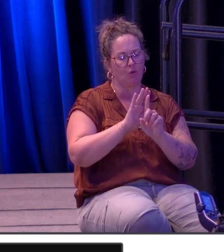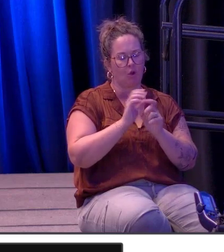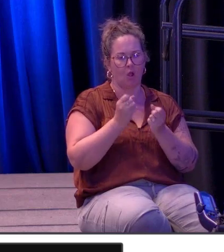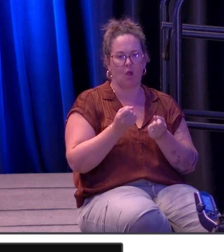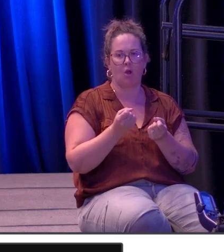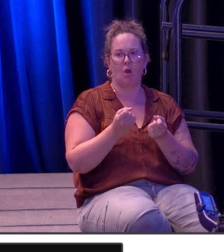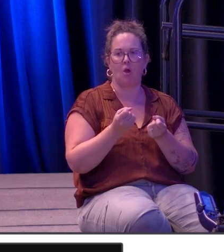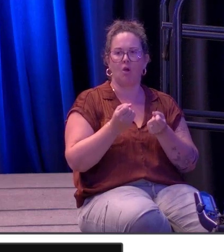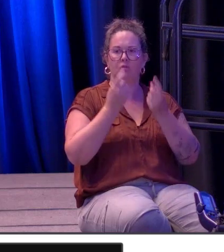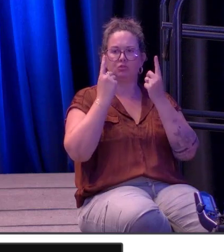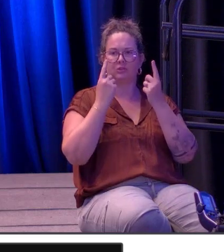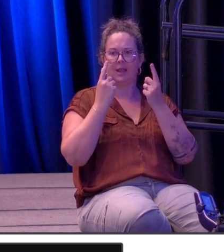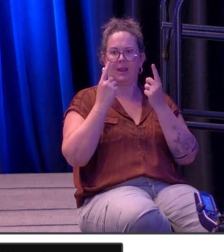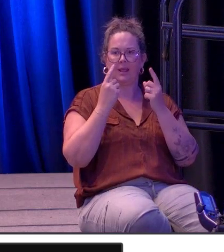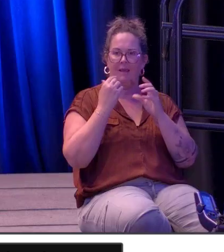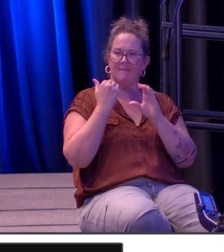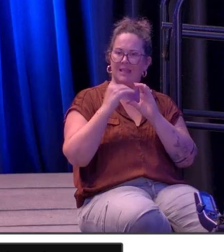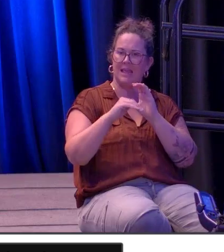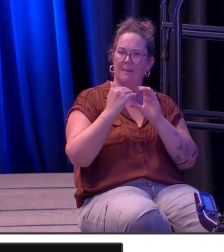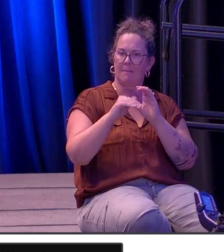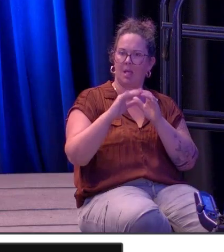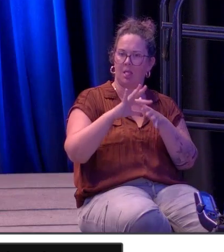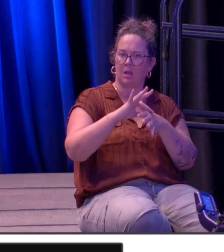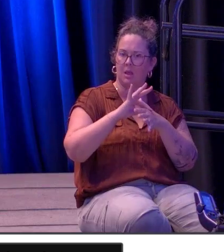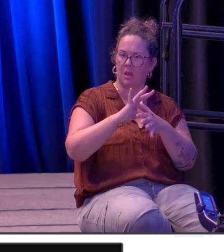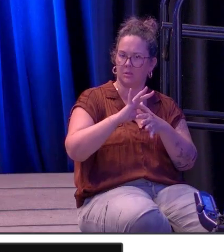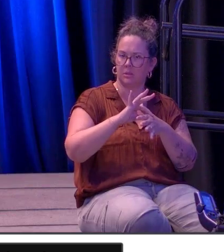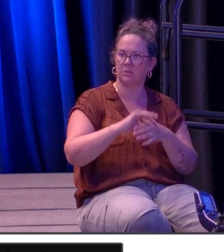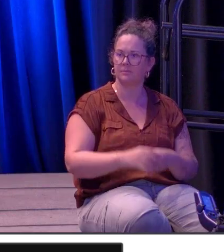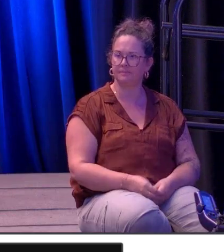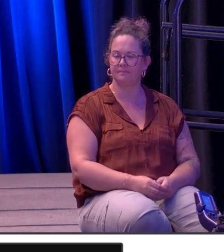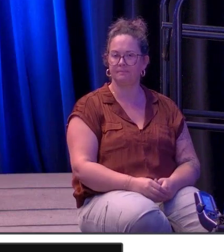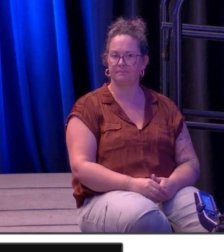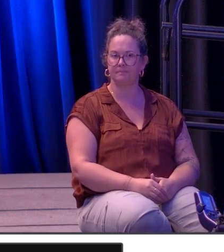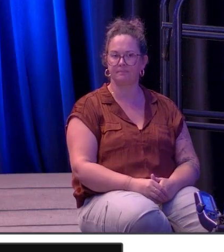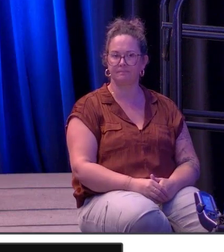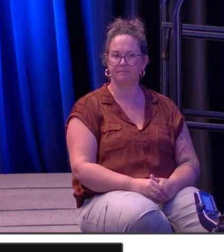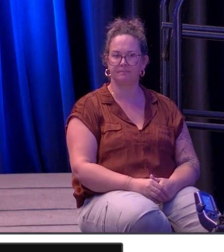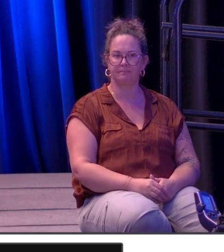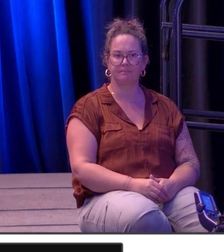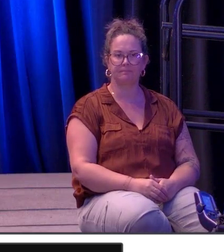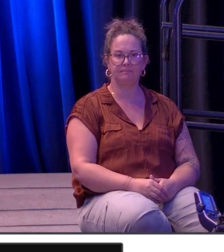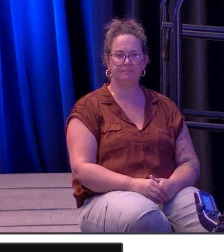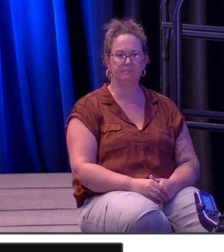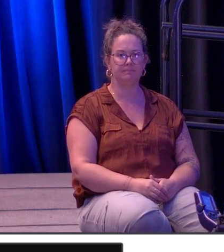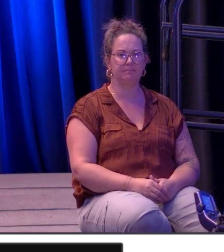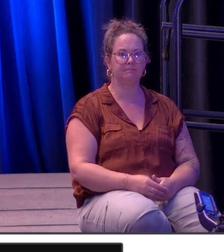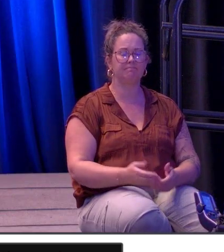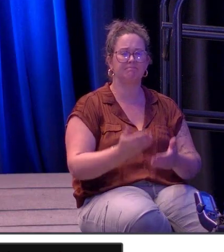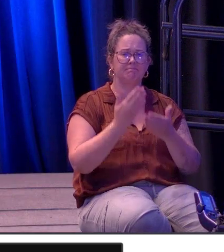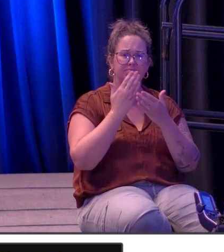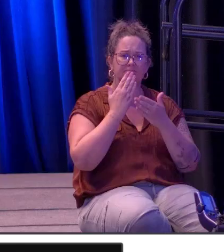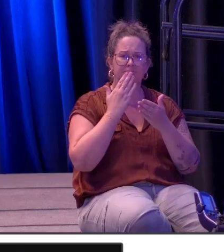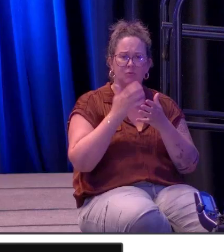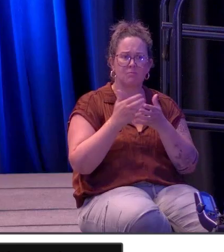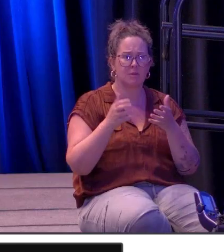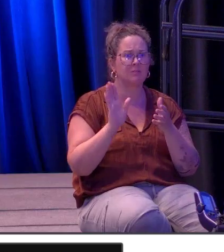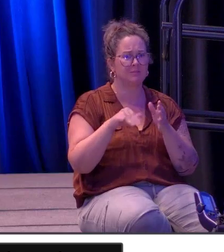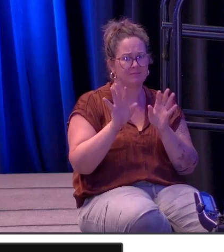understanding of what the email and contents are. Thank you so much. That is super